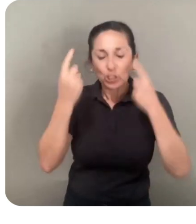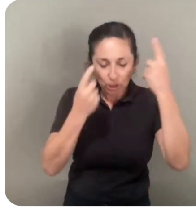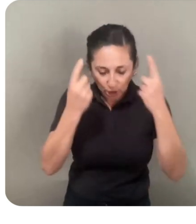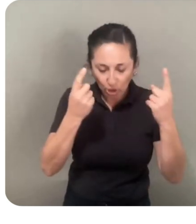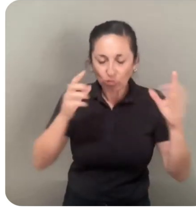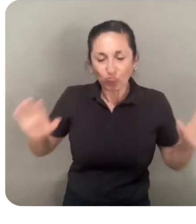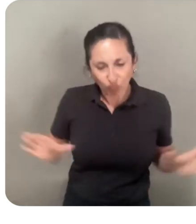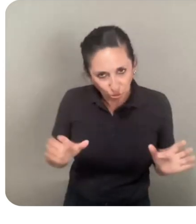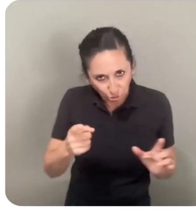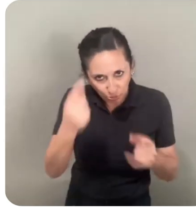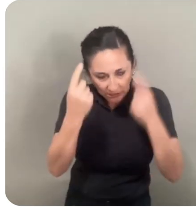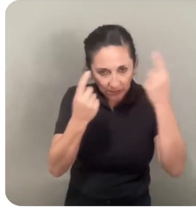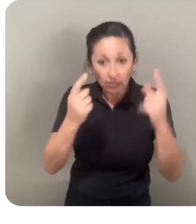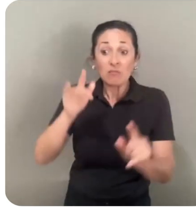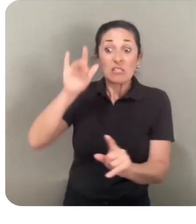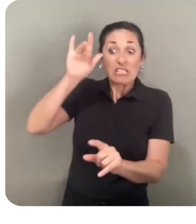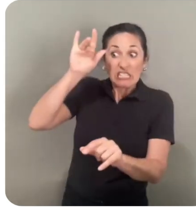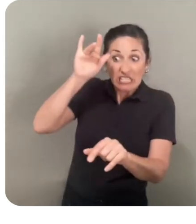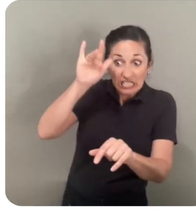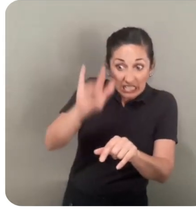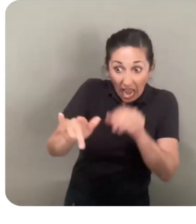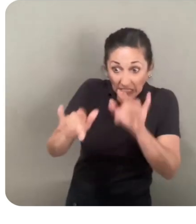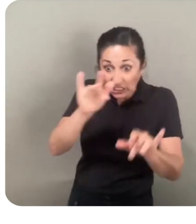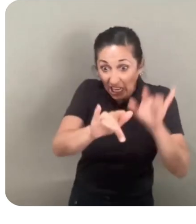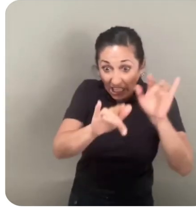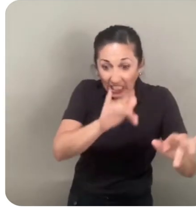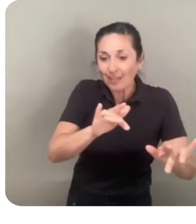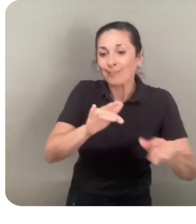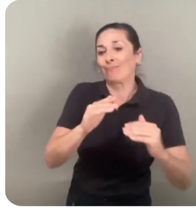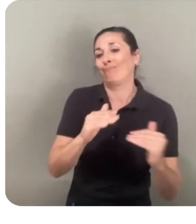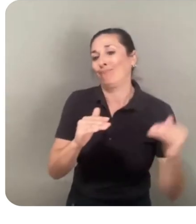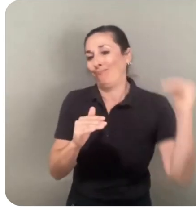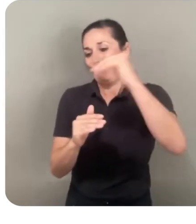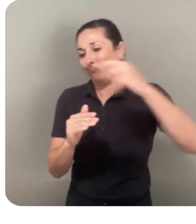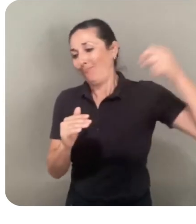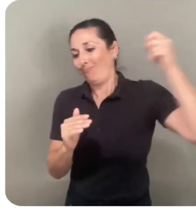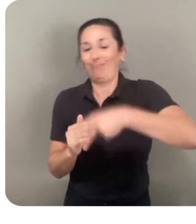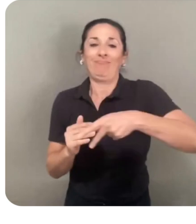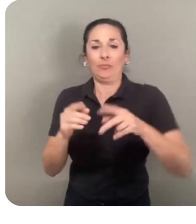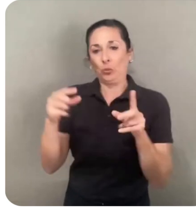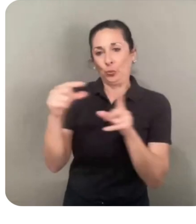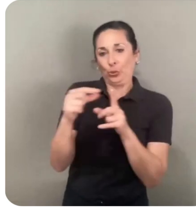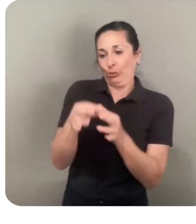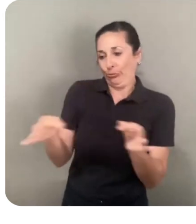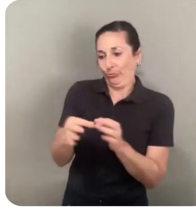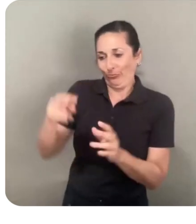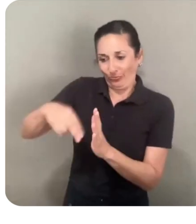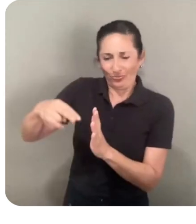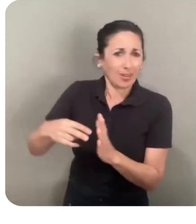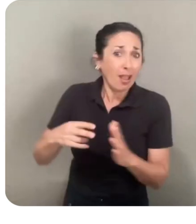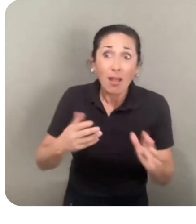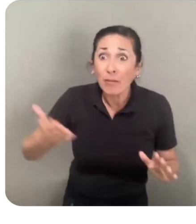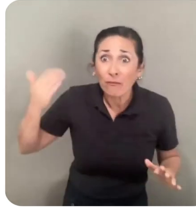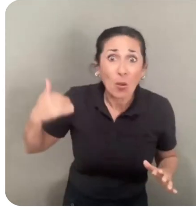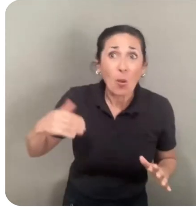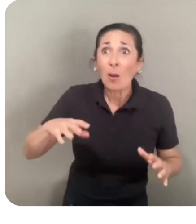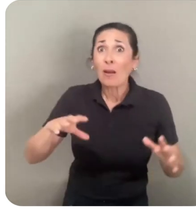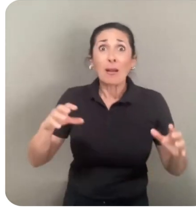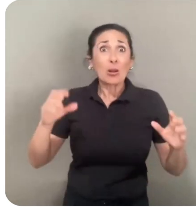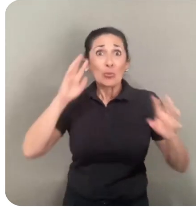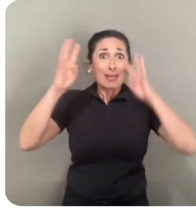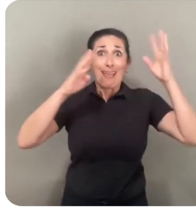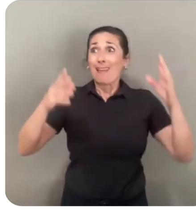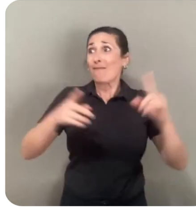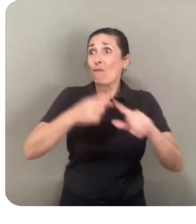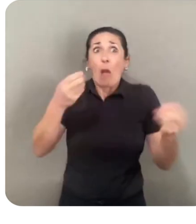touch is greater than text. We've never had the ability to create something out of thin air, and